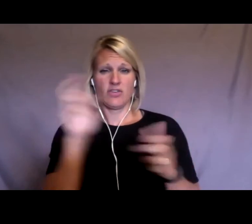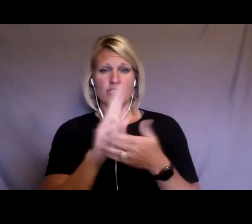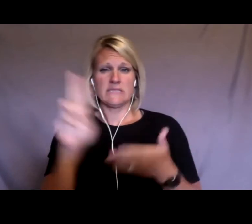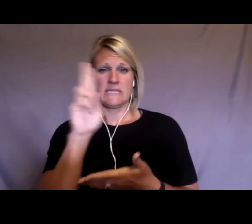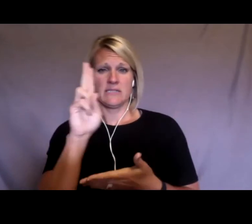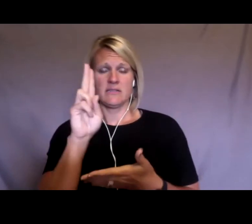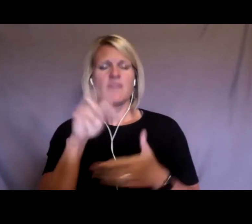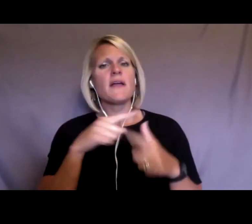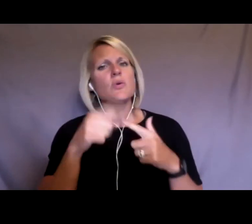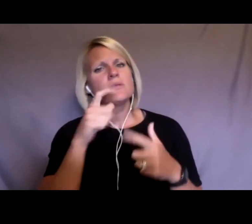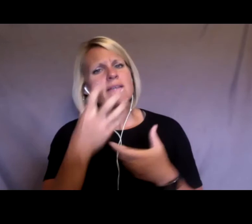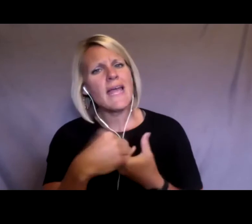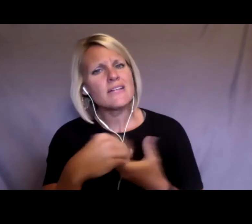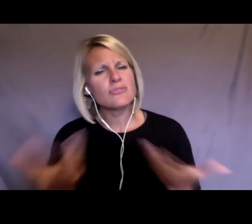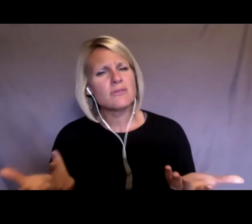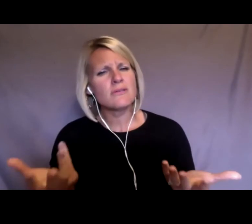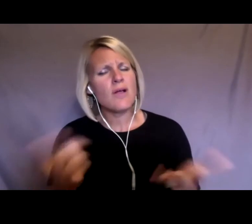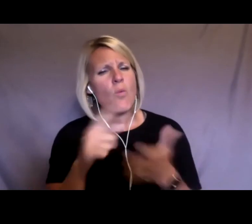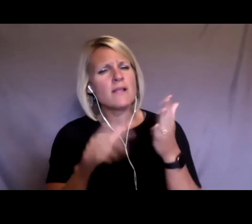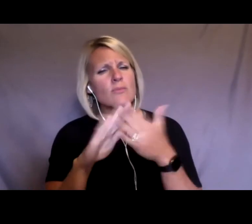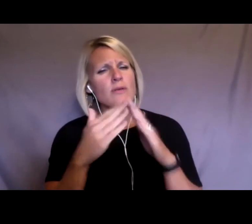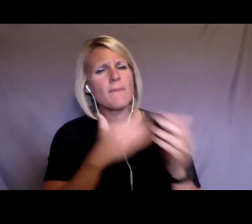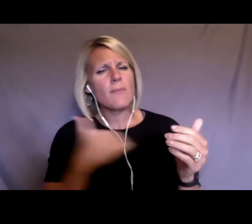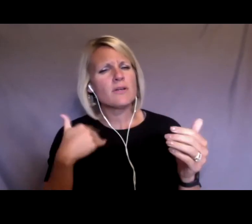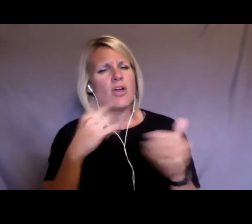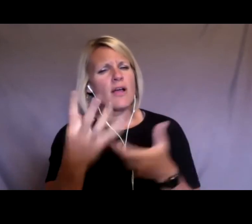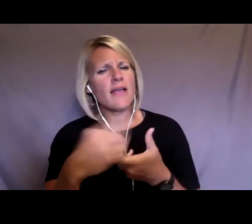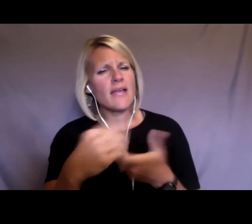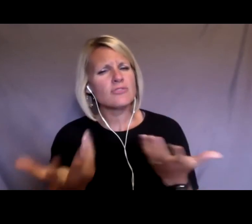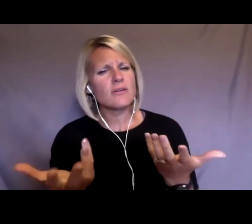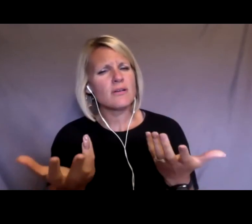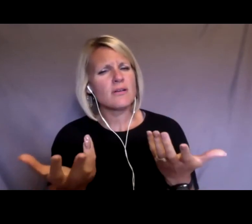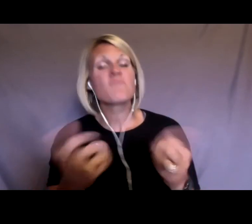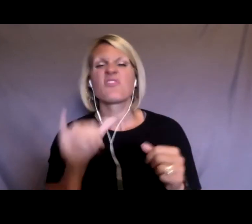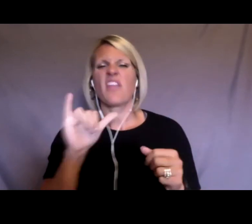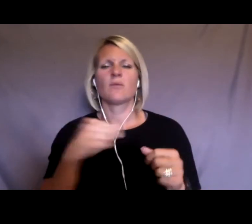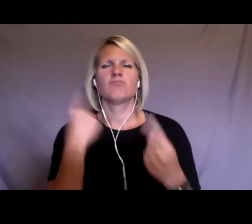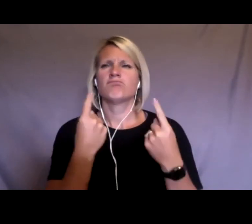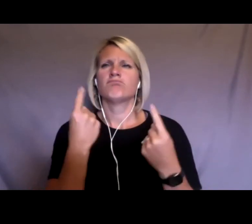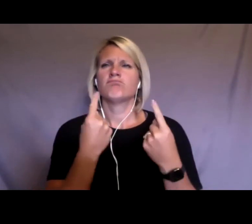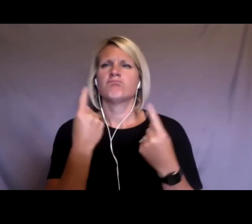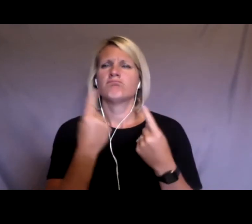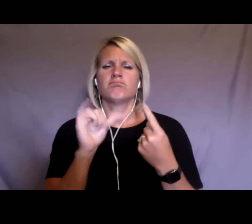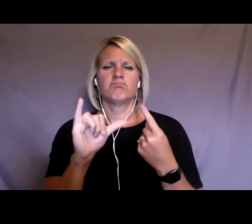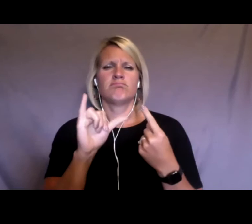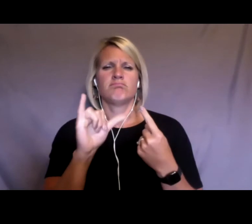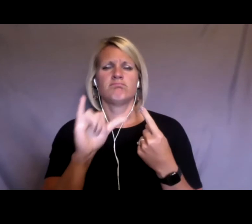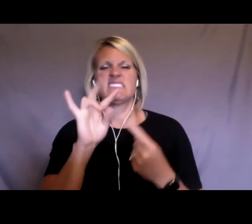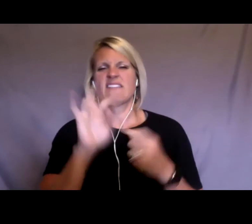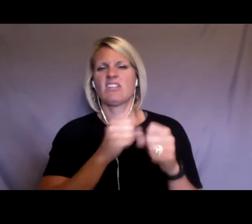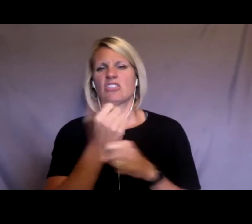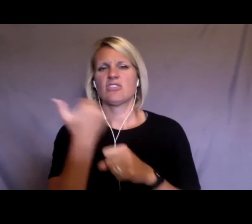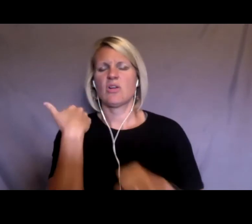And what community members are engaged? And that's where I was about 7 years ago, and that's what I was pondering. And so I want you to share in the